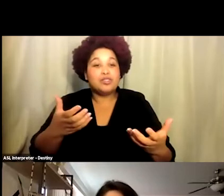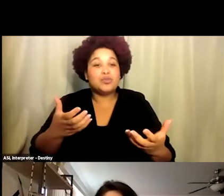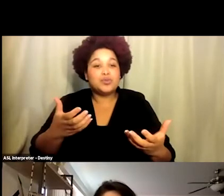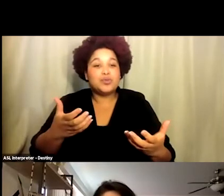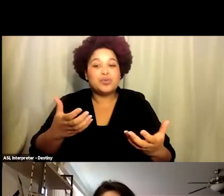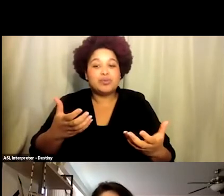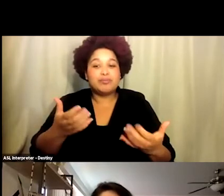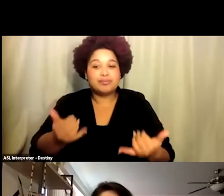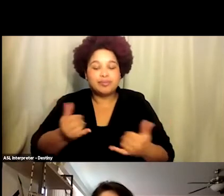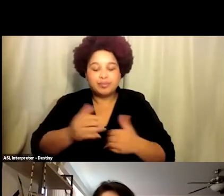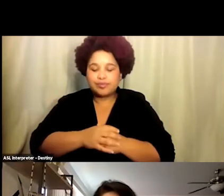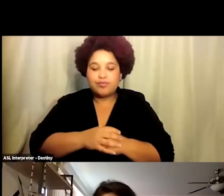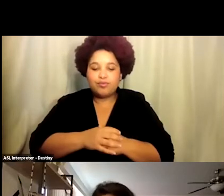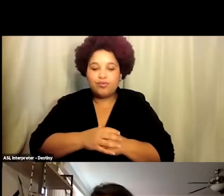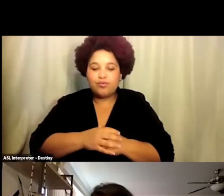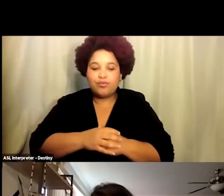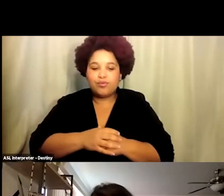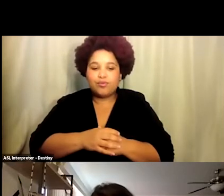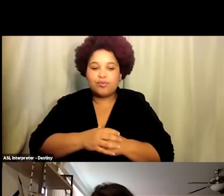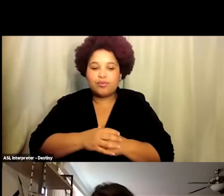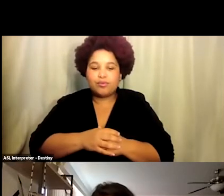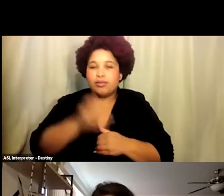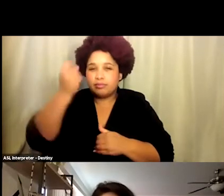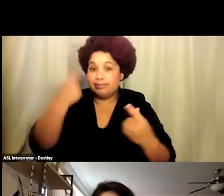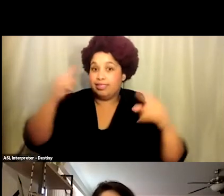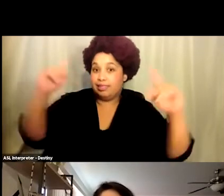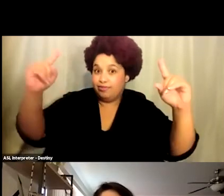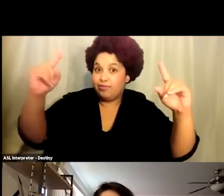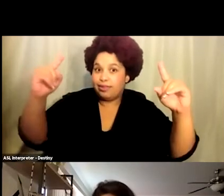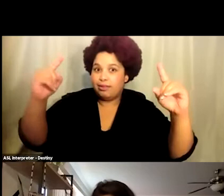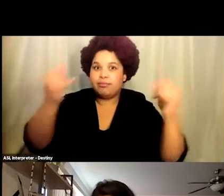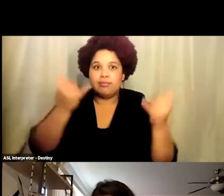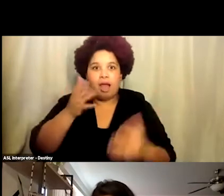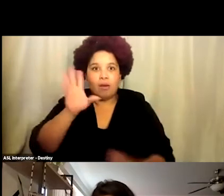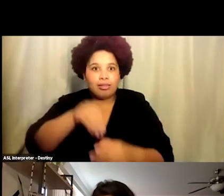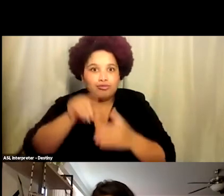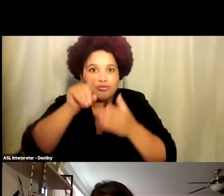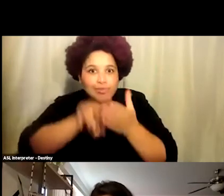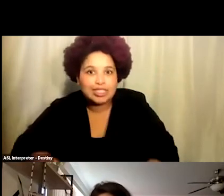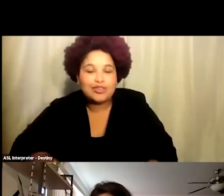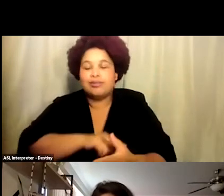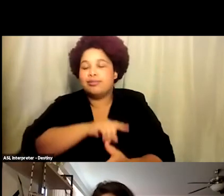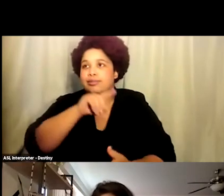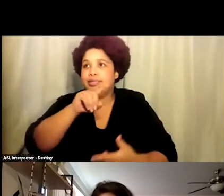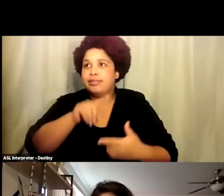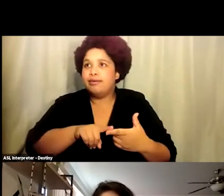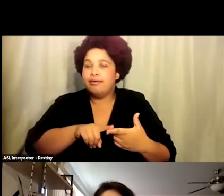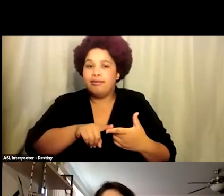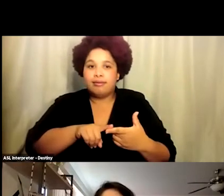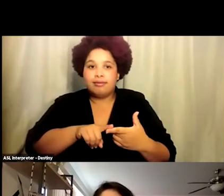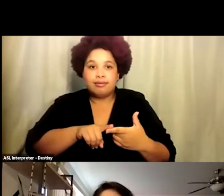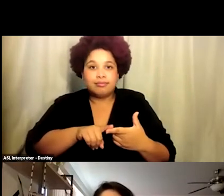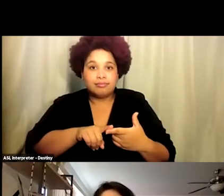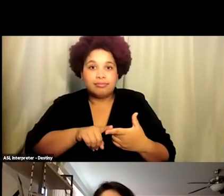about that, even still with all of this success, being now included in research and being included in the